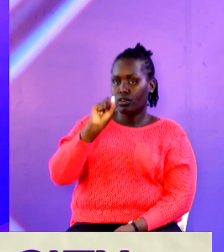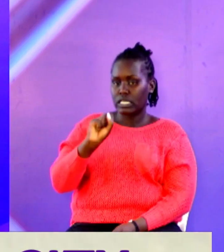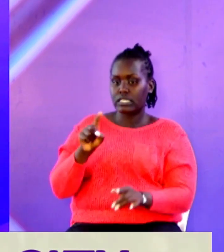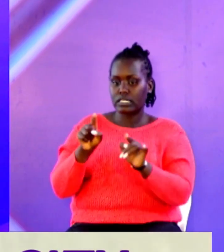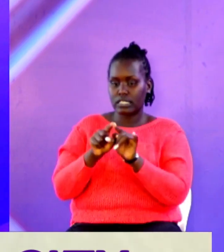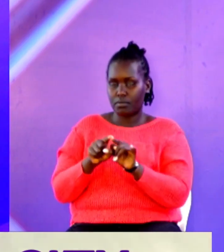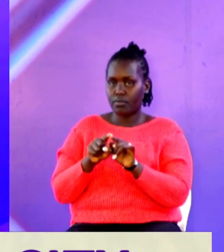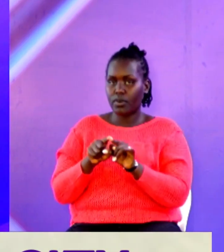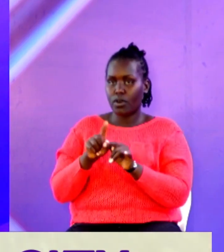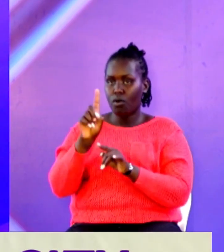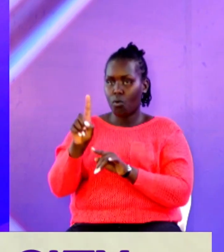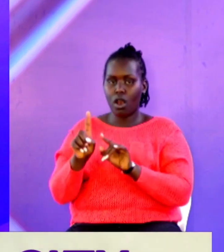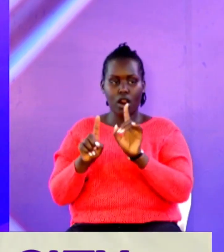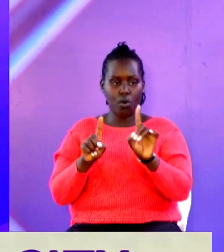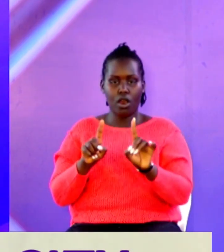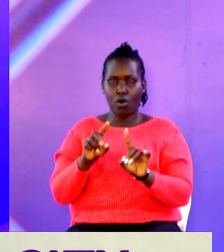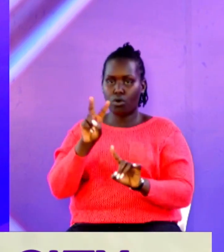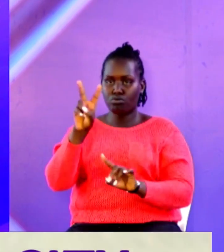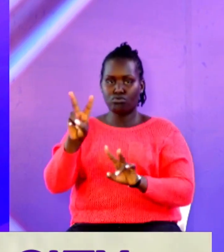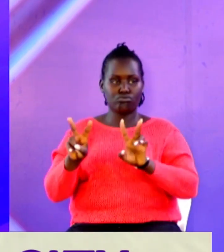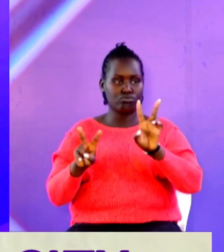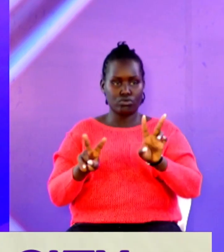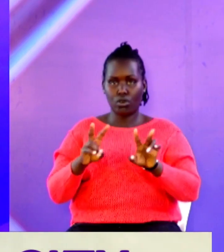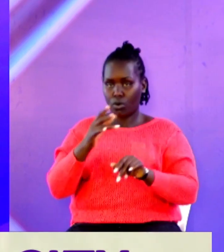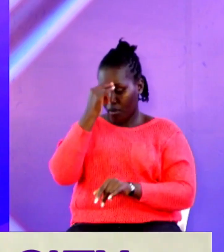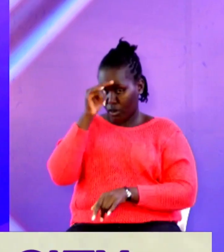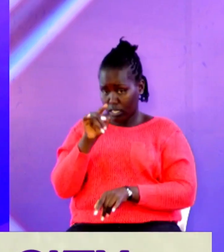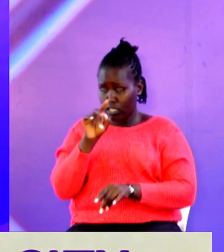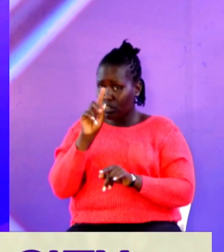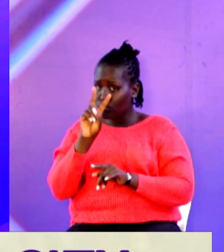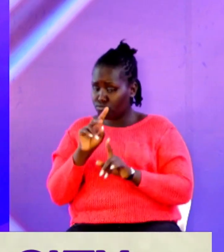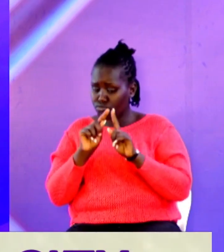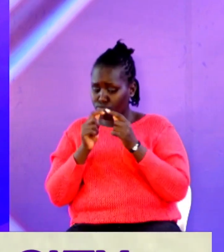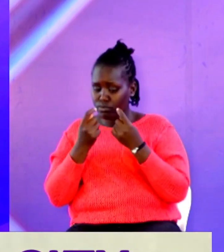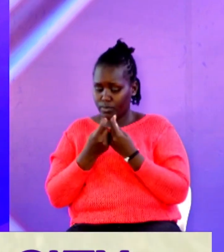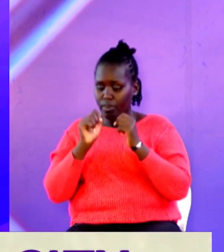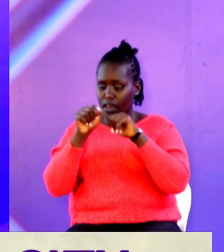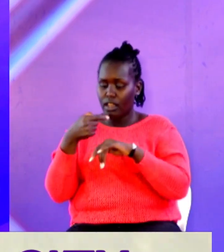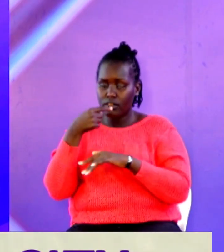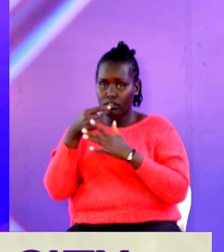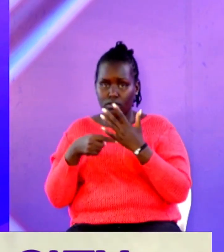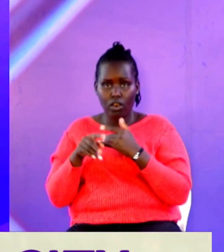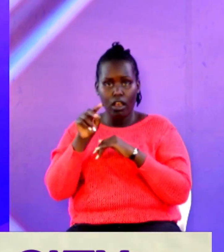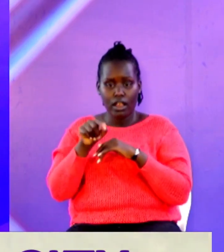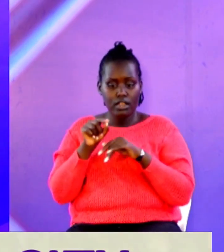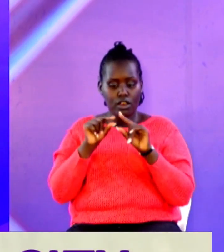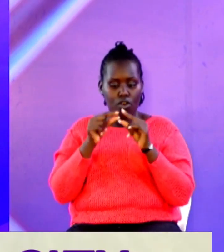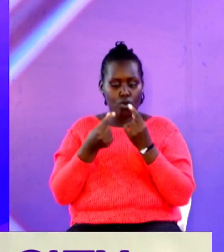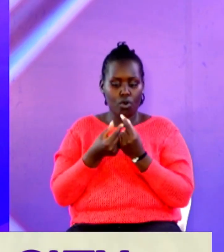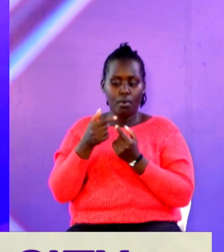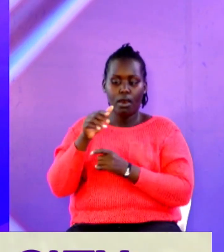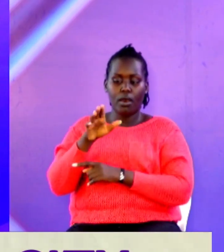draw of 1-1 or 2-2 because these two teams, I can say in this group B,